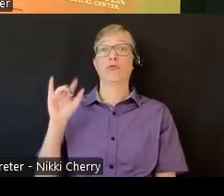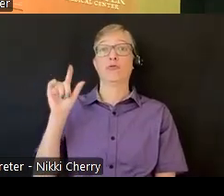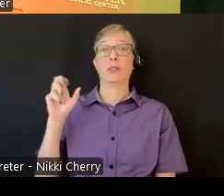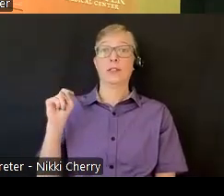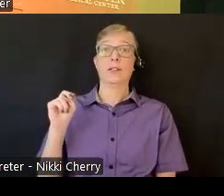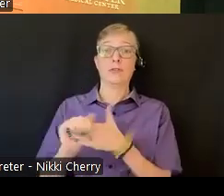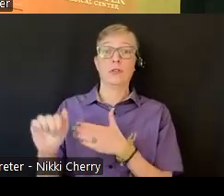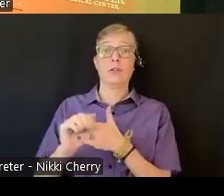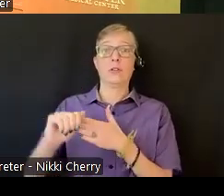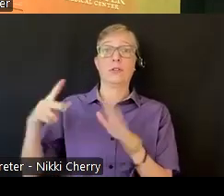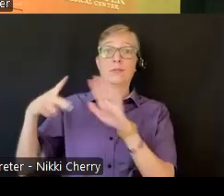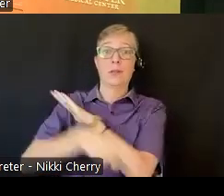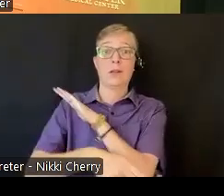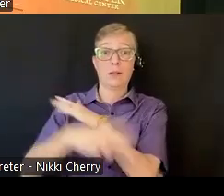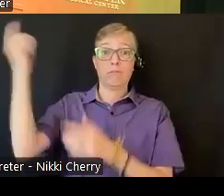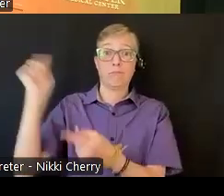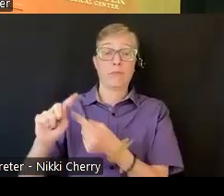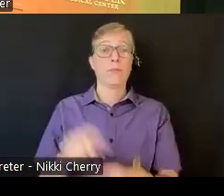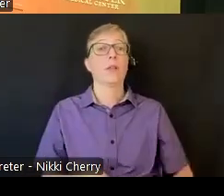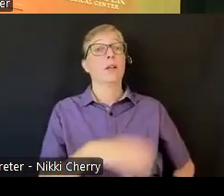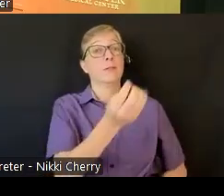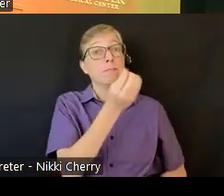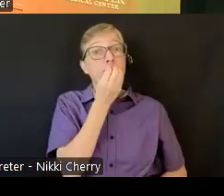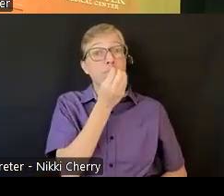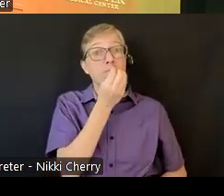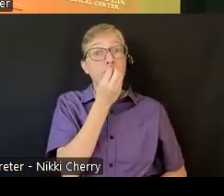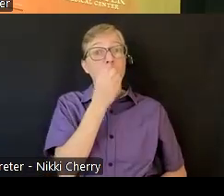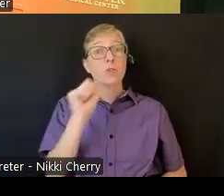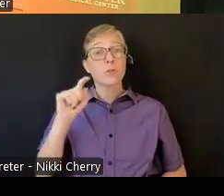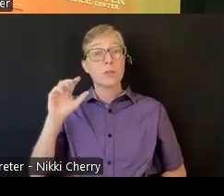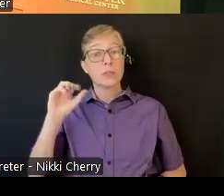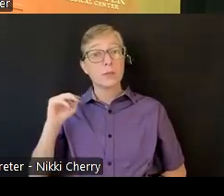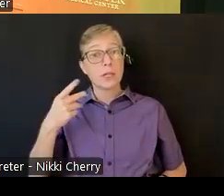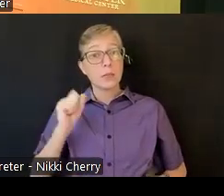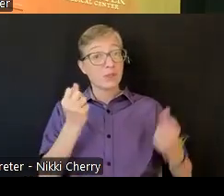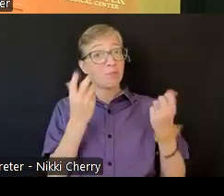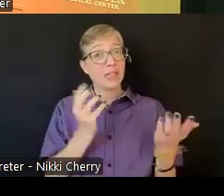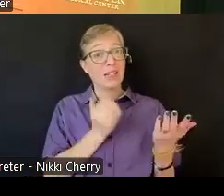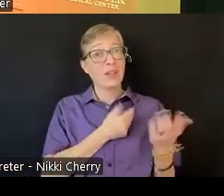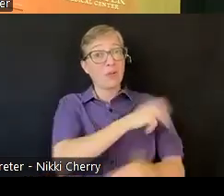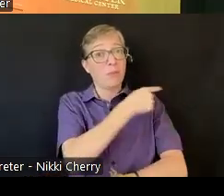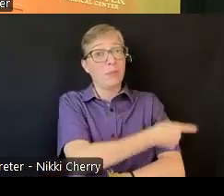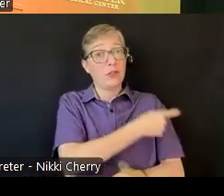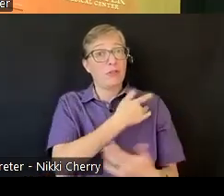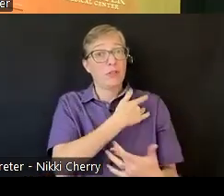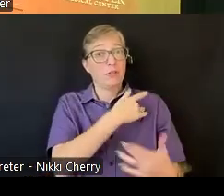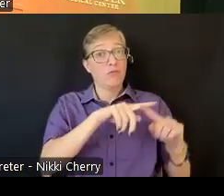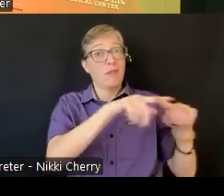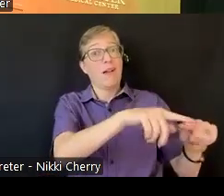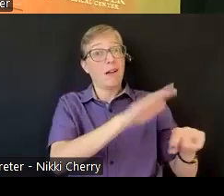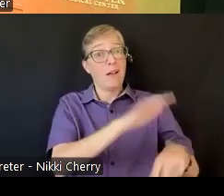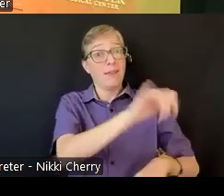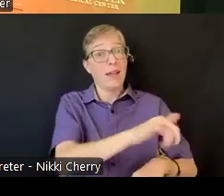food stamps that many of our patients rely on. And it's a concern that is